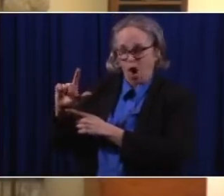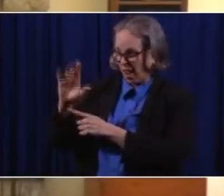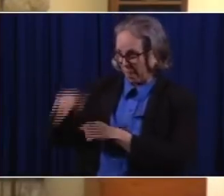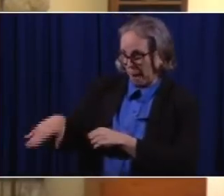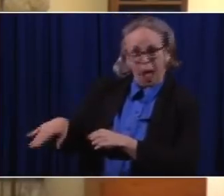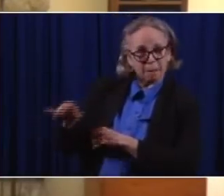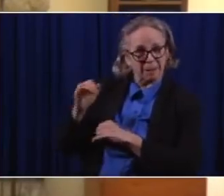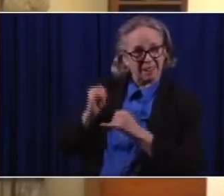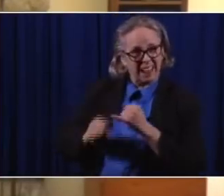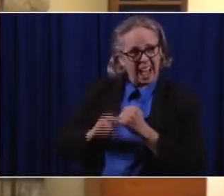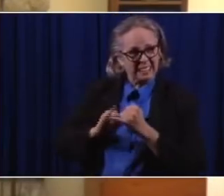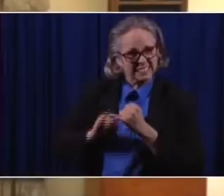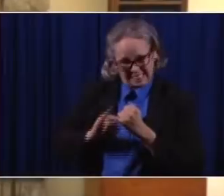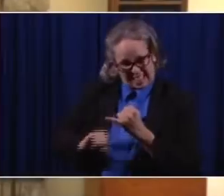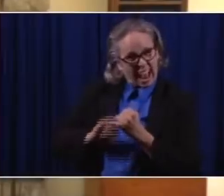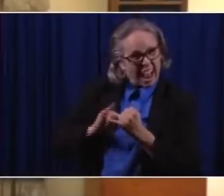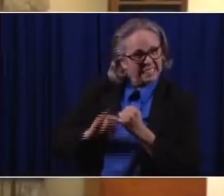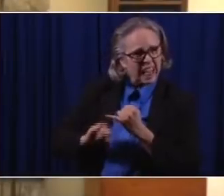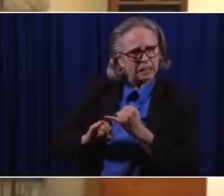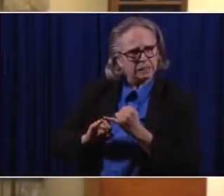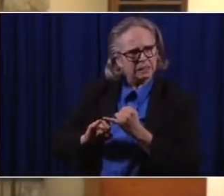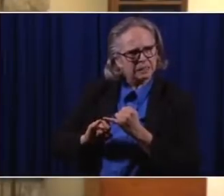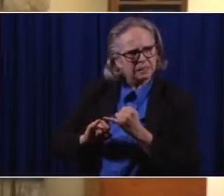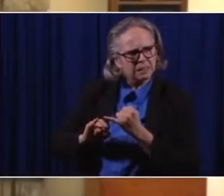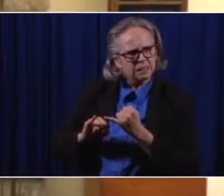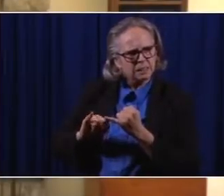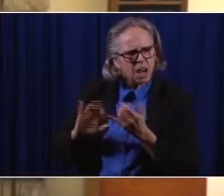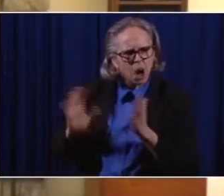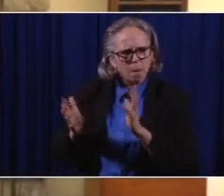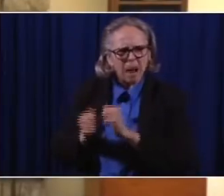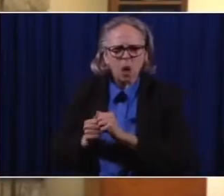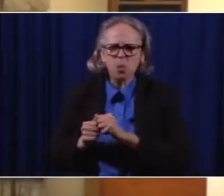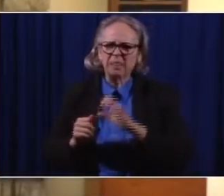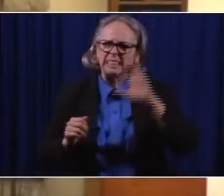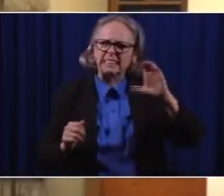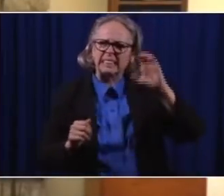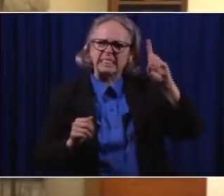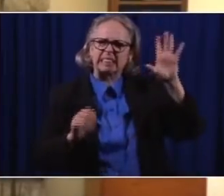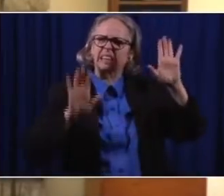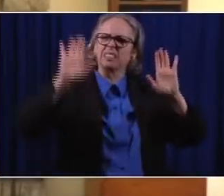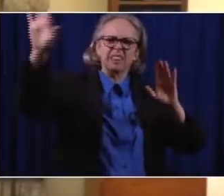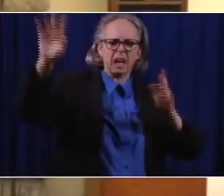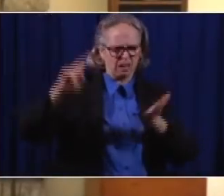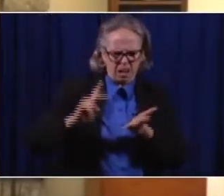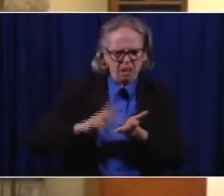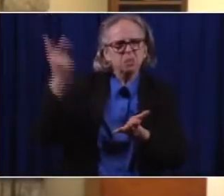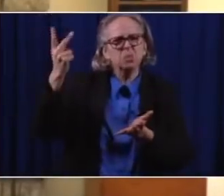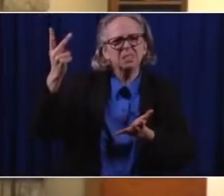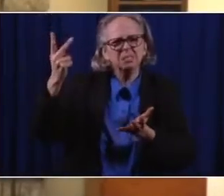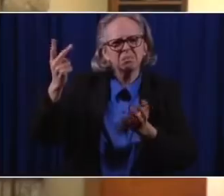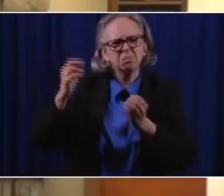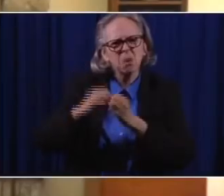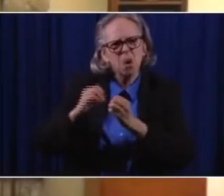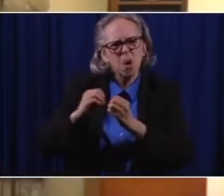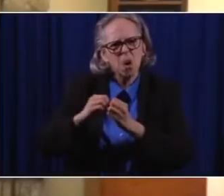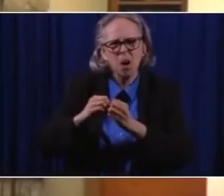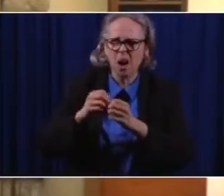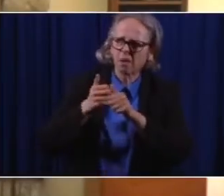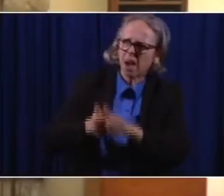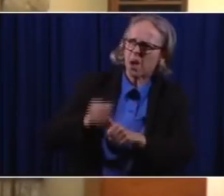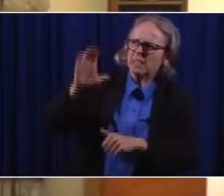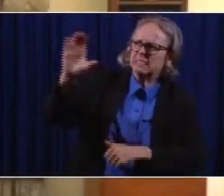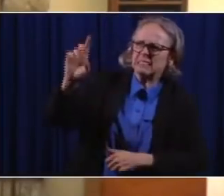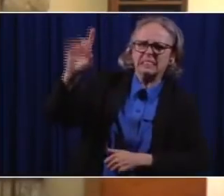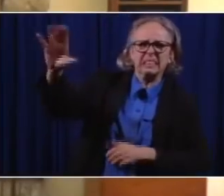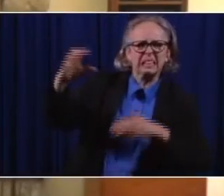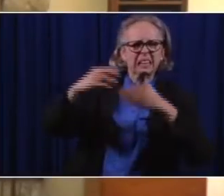times what the CDC says is a high incidence level. So it's double high incidence level, even for